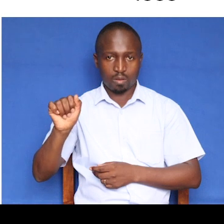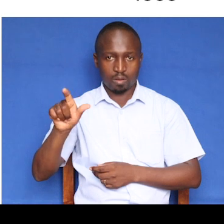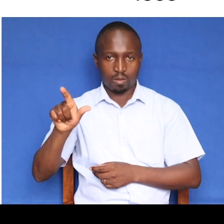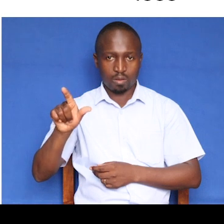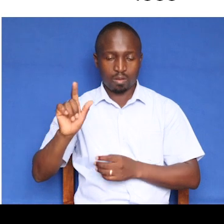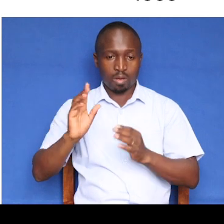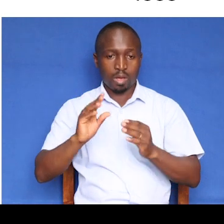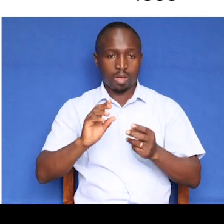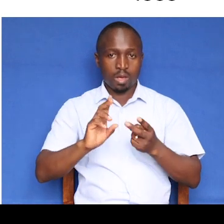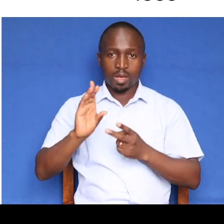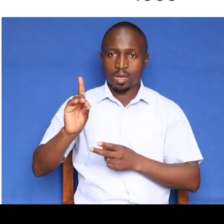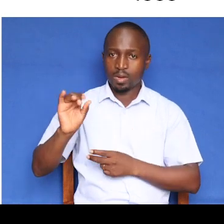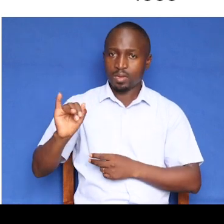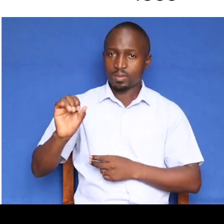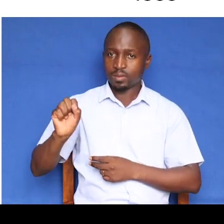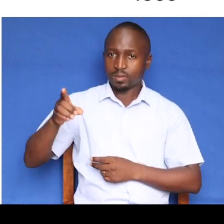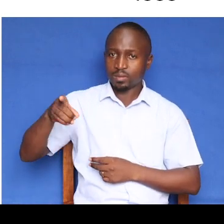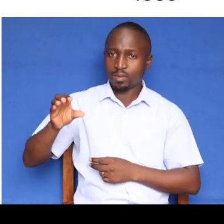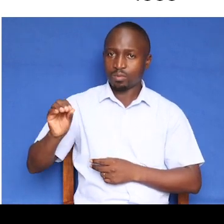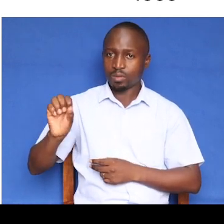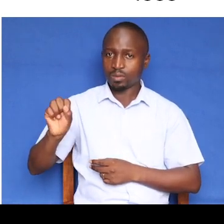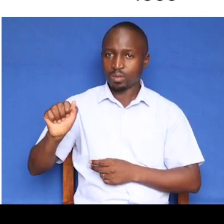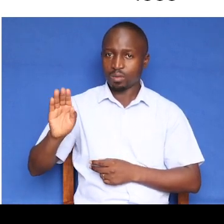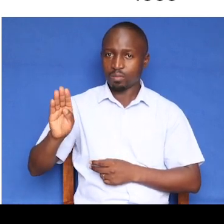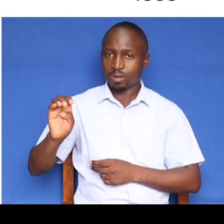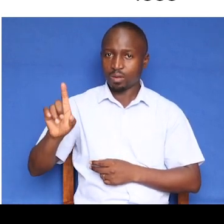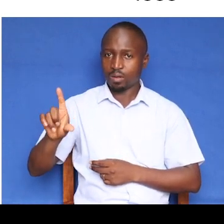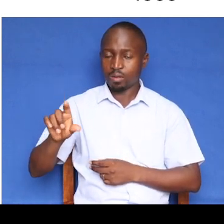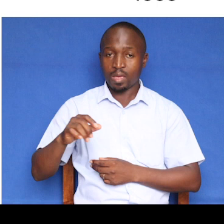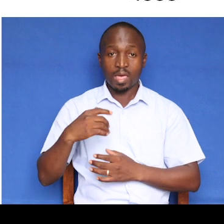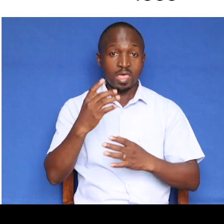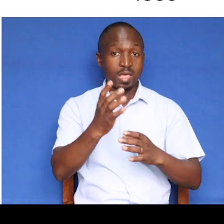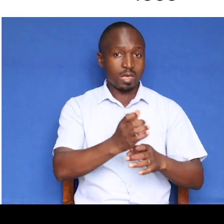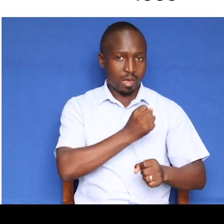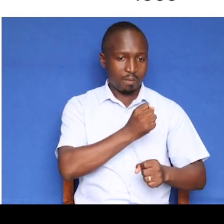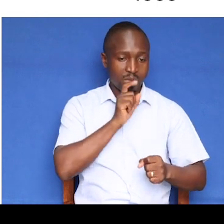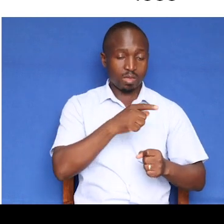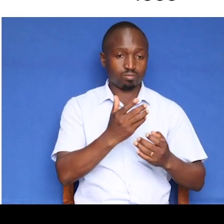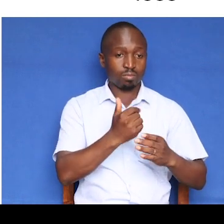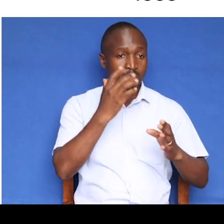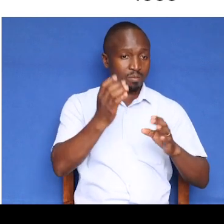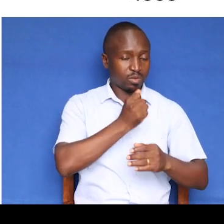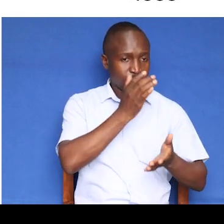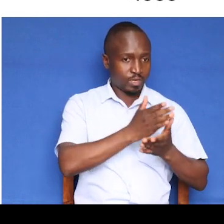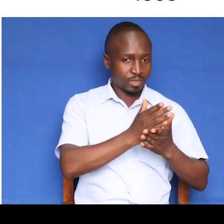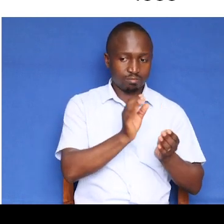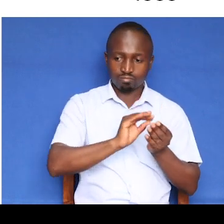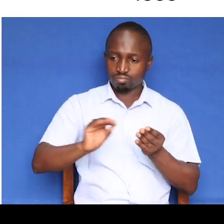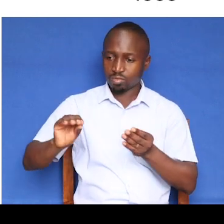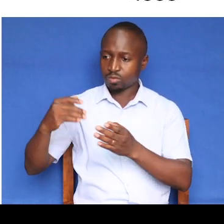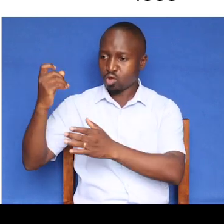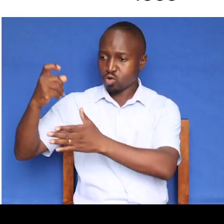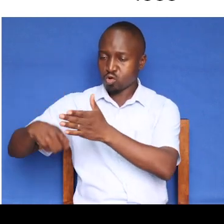we take net national income minus income tax. Minus income tax, or we